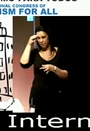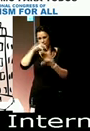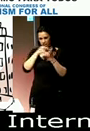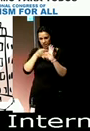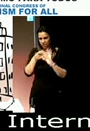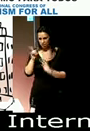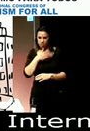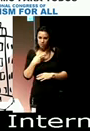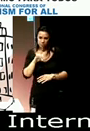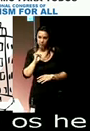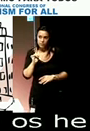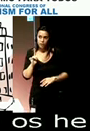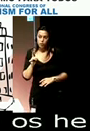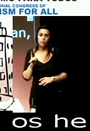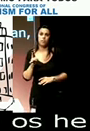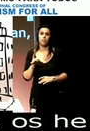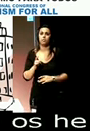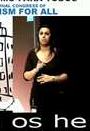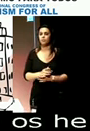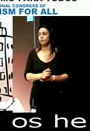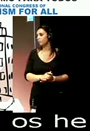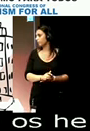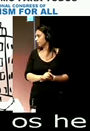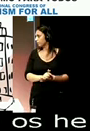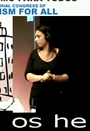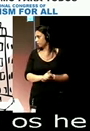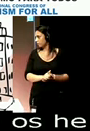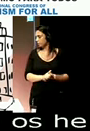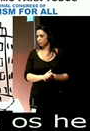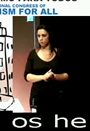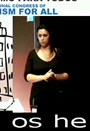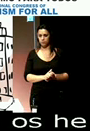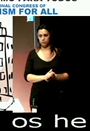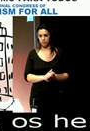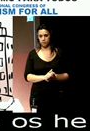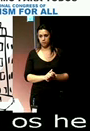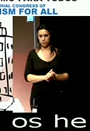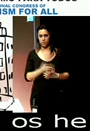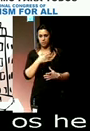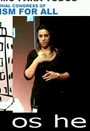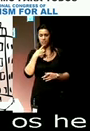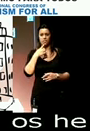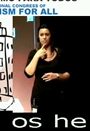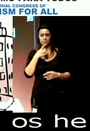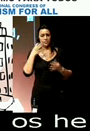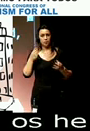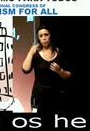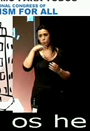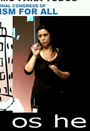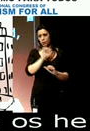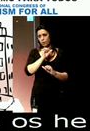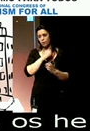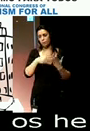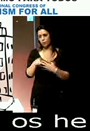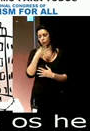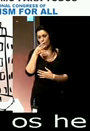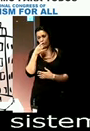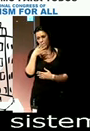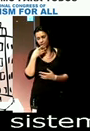you presumably all just really want that for the next coffee. So it is the Android system, and that's how it works. It's the